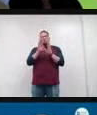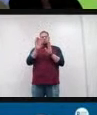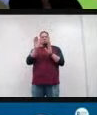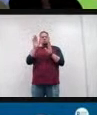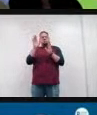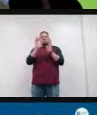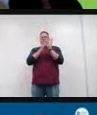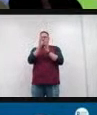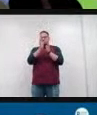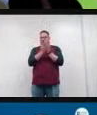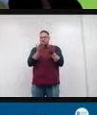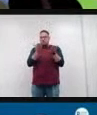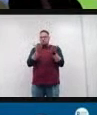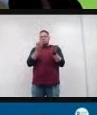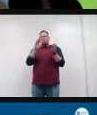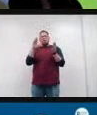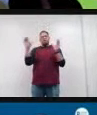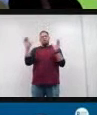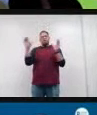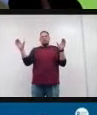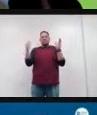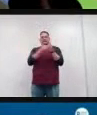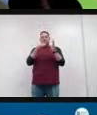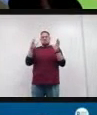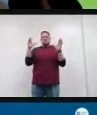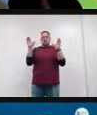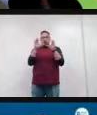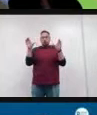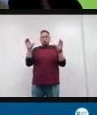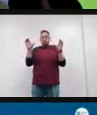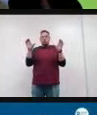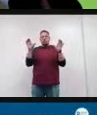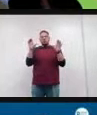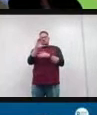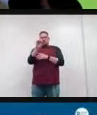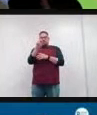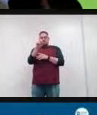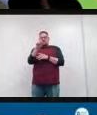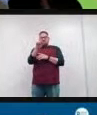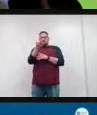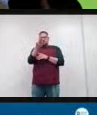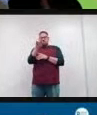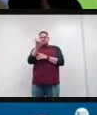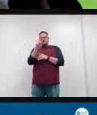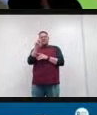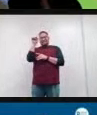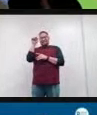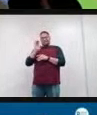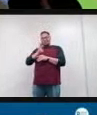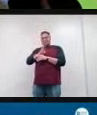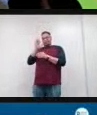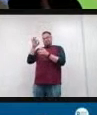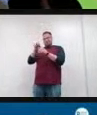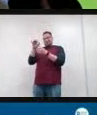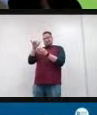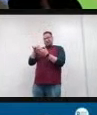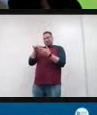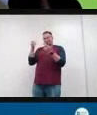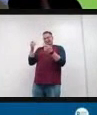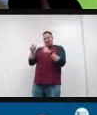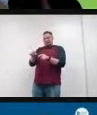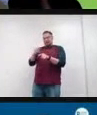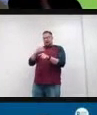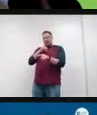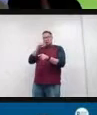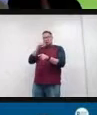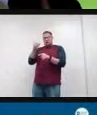I will say this is how the board voted and this is what's going to happen. I can't do anything about it, but I may not agree